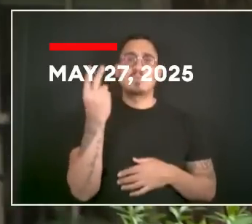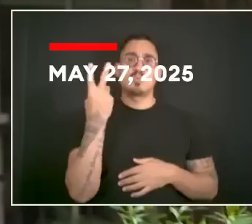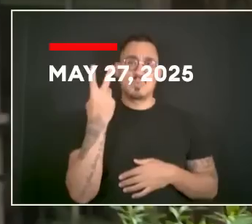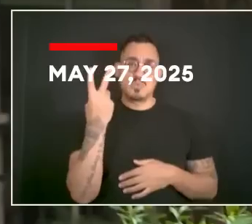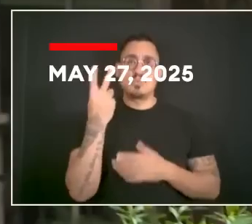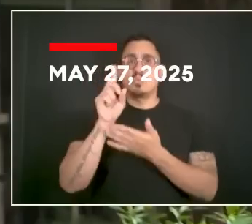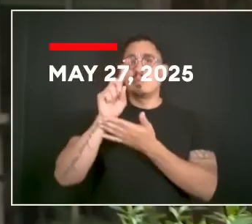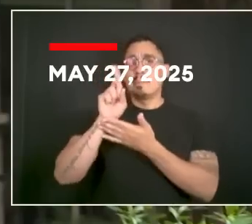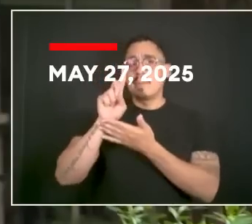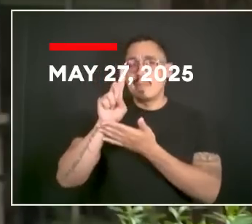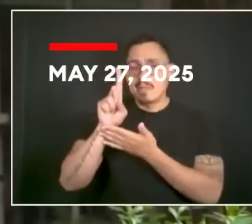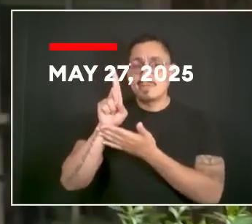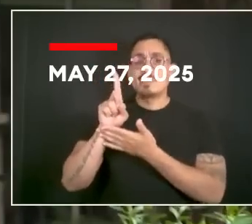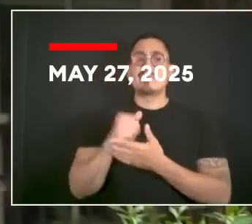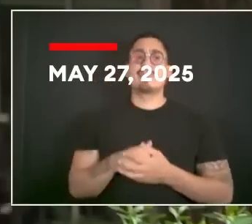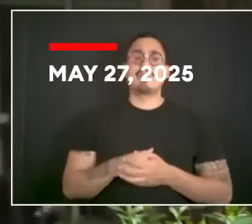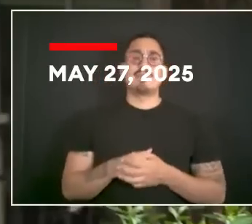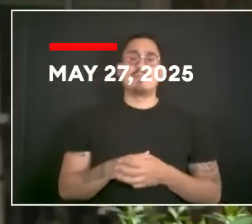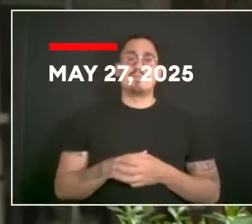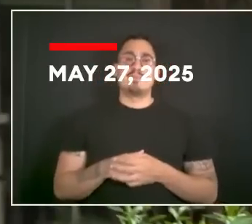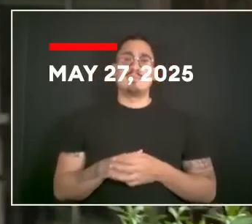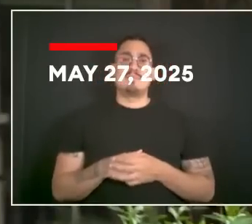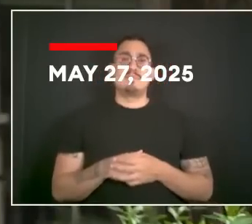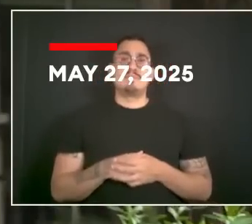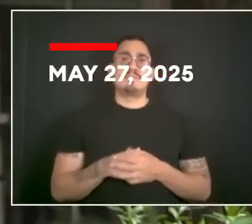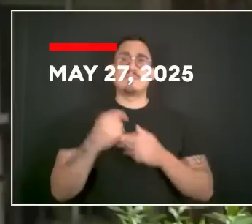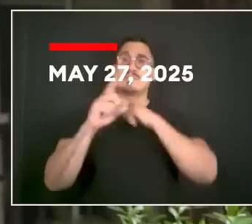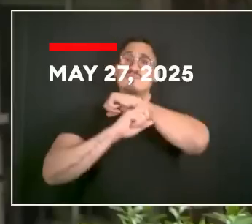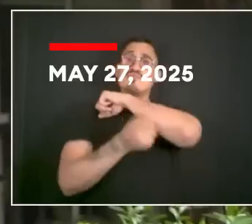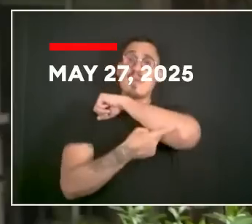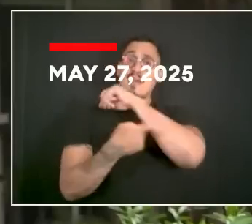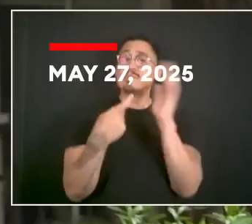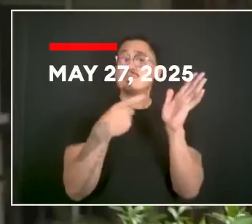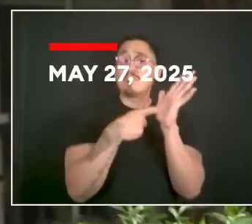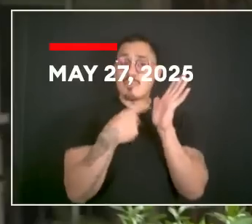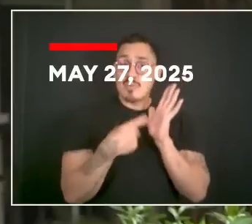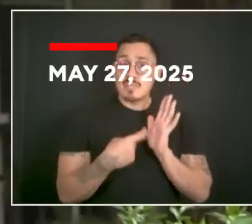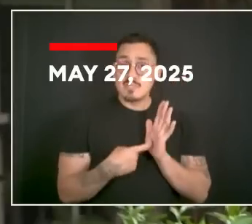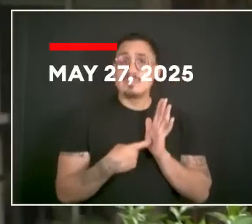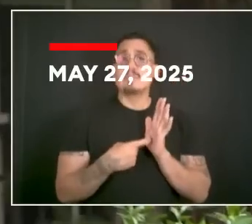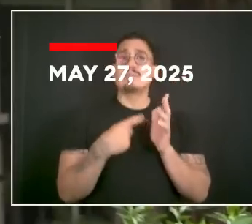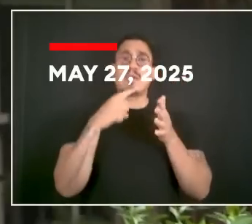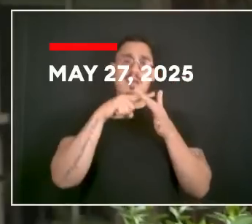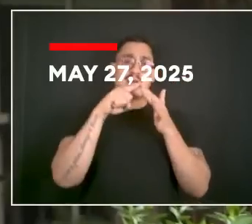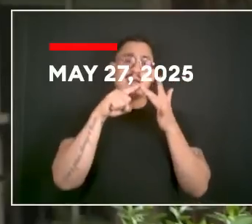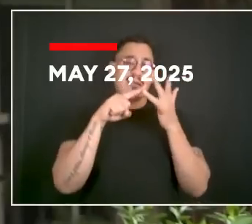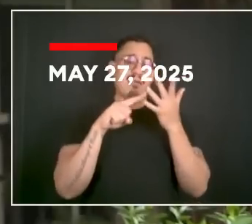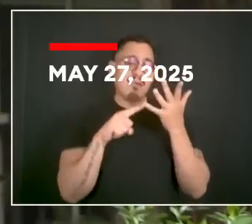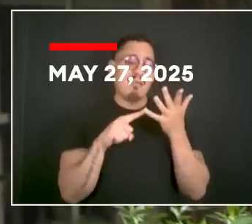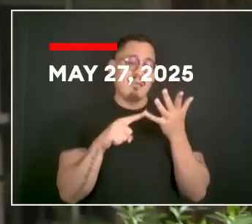certain new building requirements, the trash cans, etc. He said that after he pays his